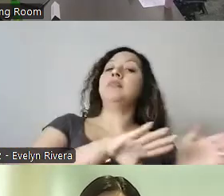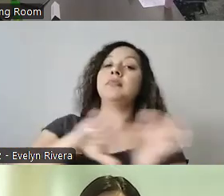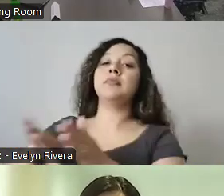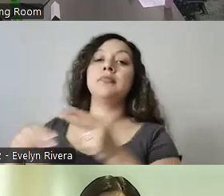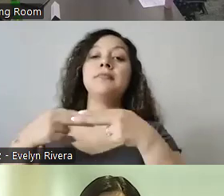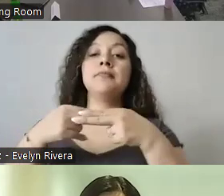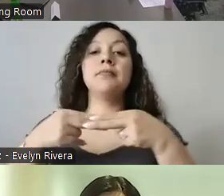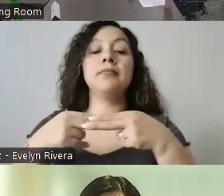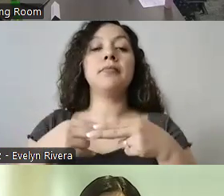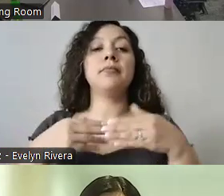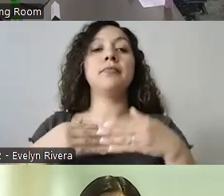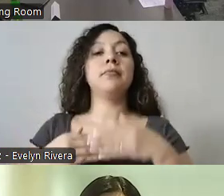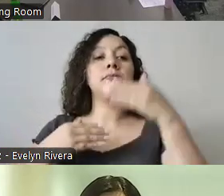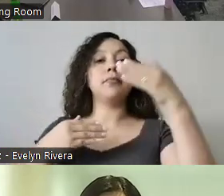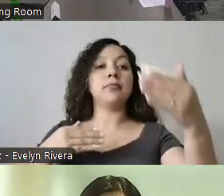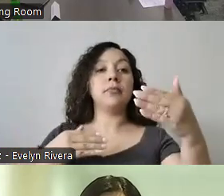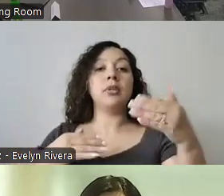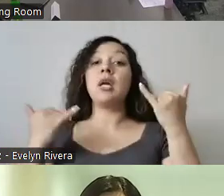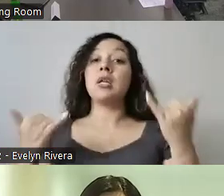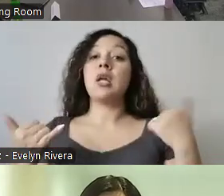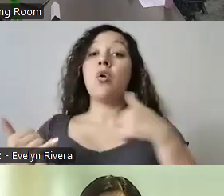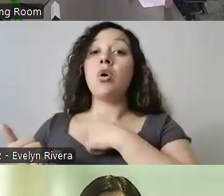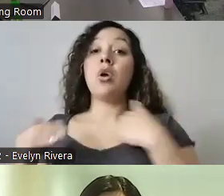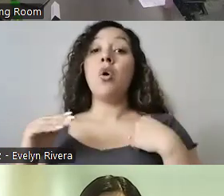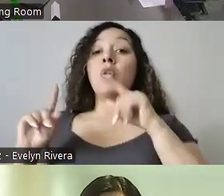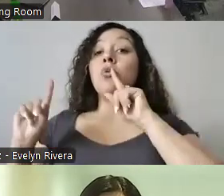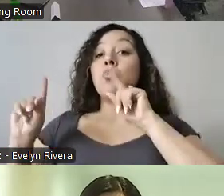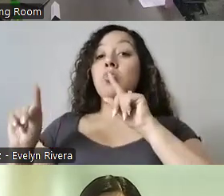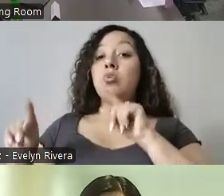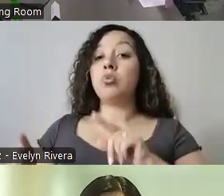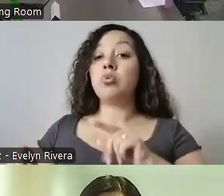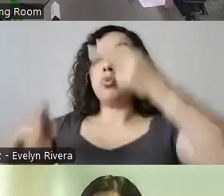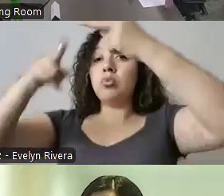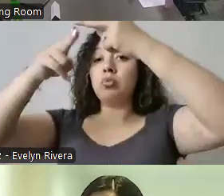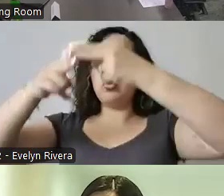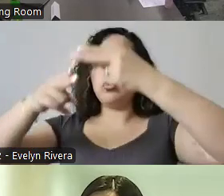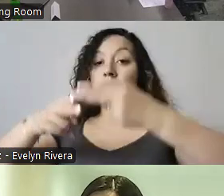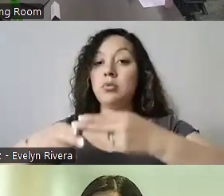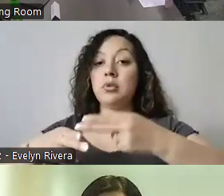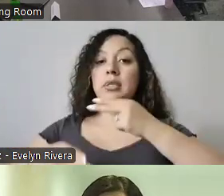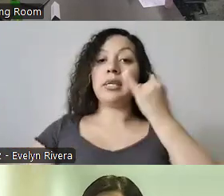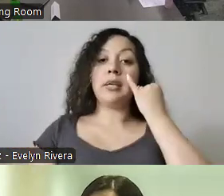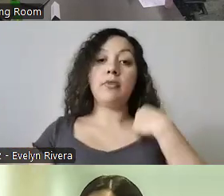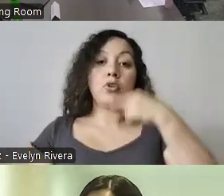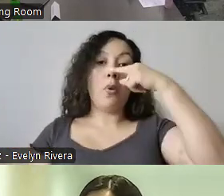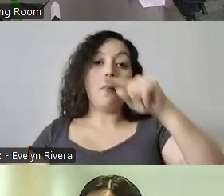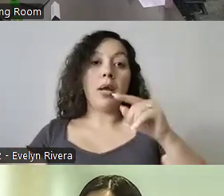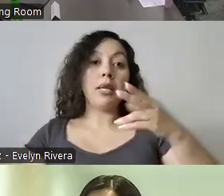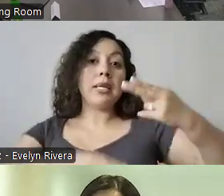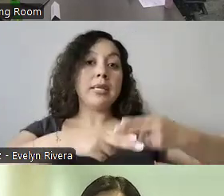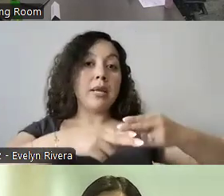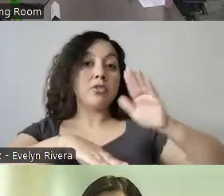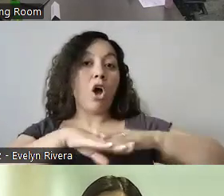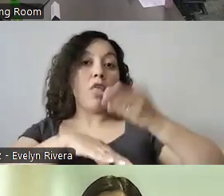We will now take roll call to confirm who's present. If you could please have the names are already